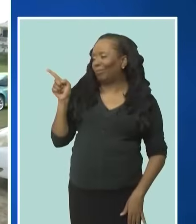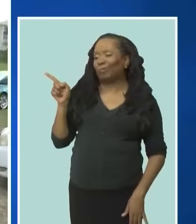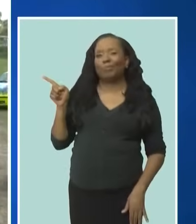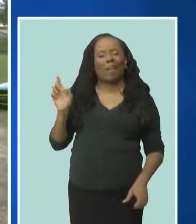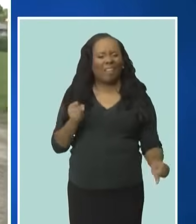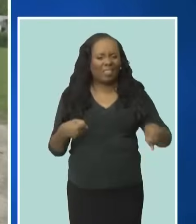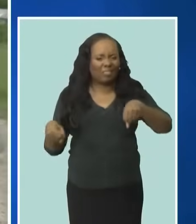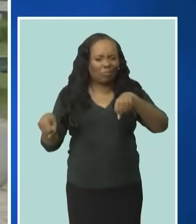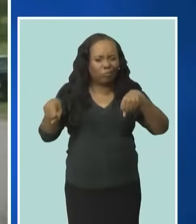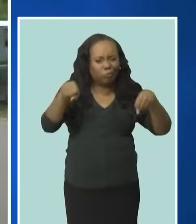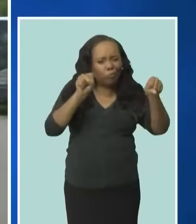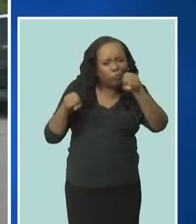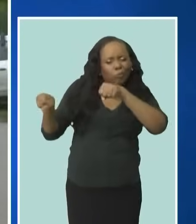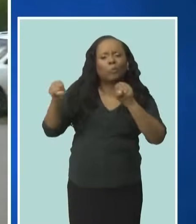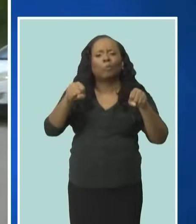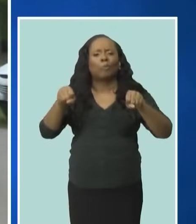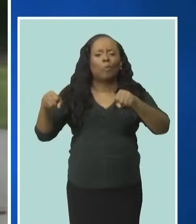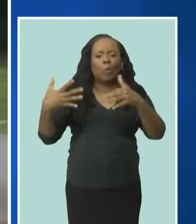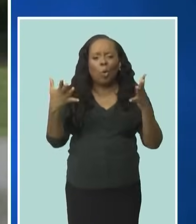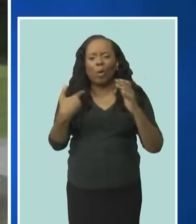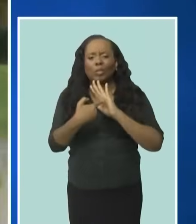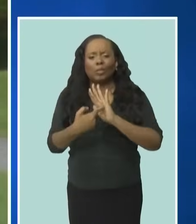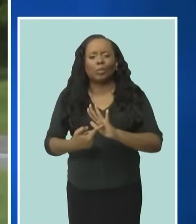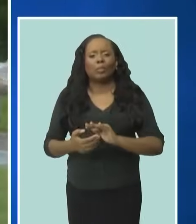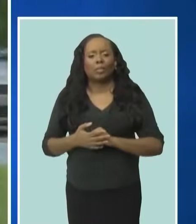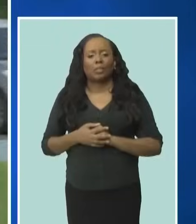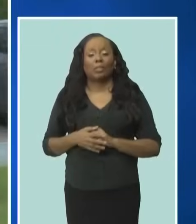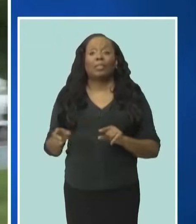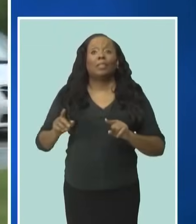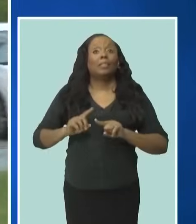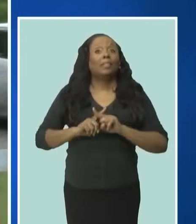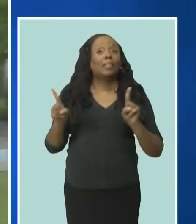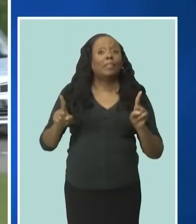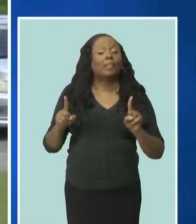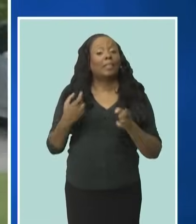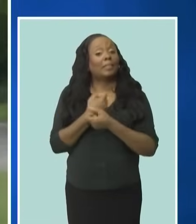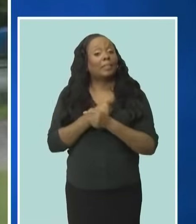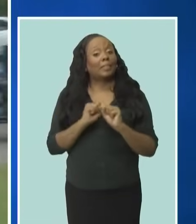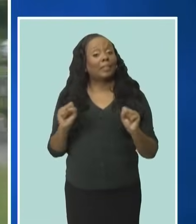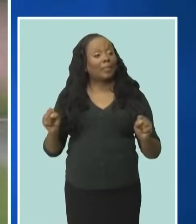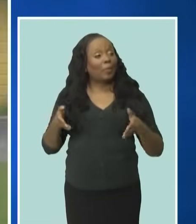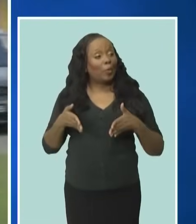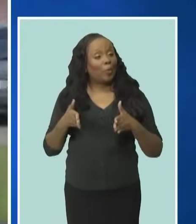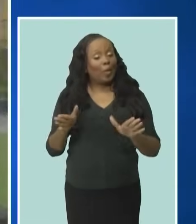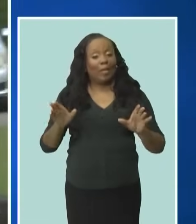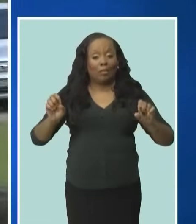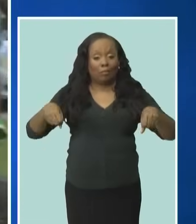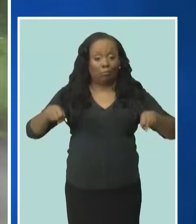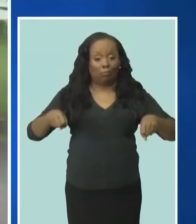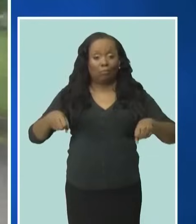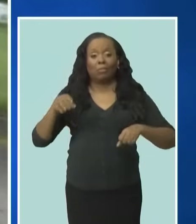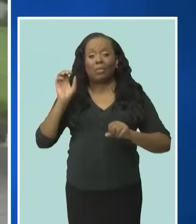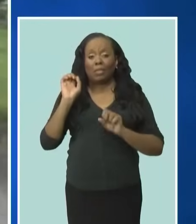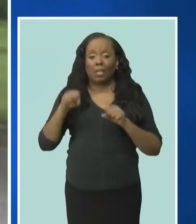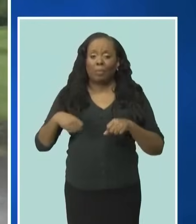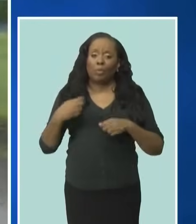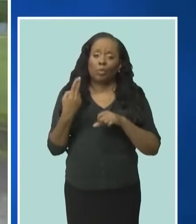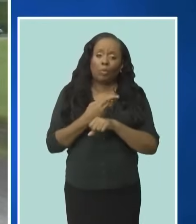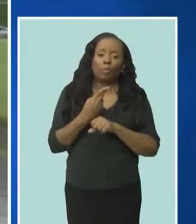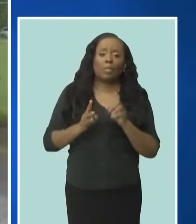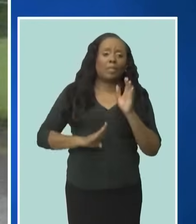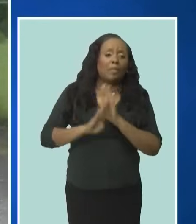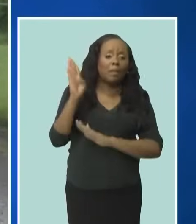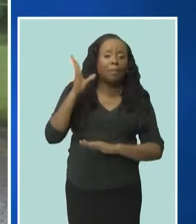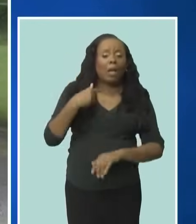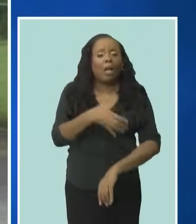wanted to show the students there is a different and safer way to use bikes and that it can be used in development